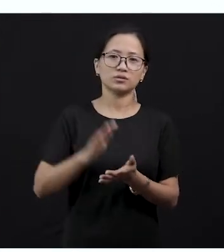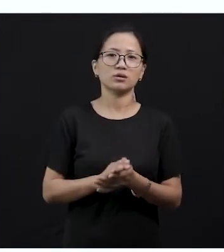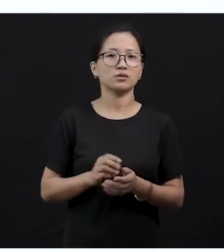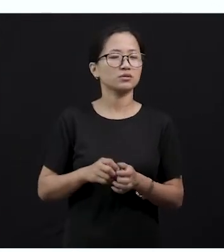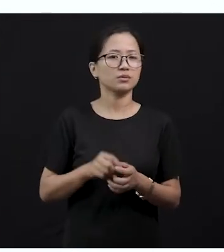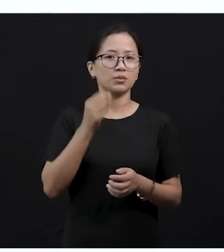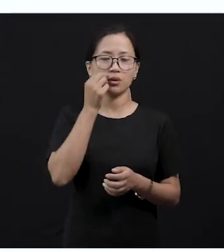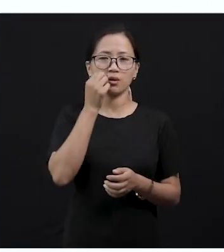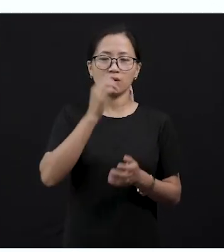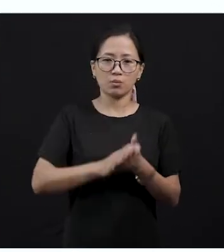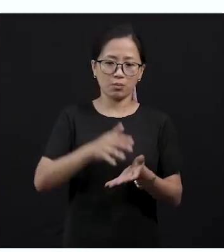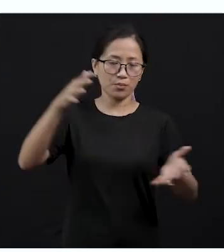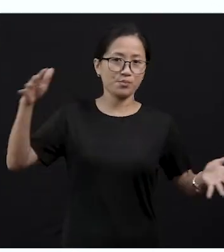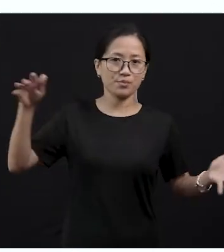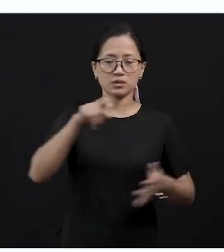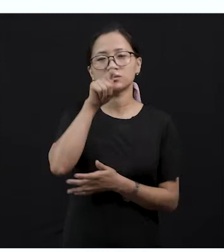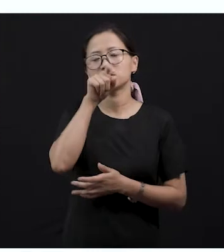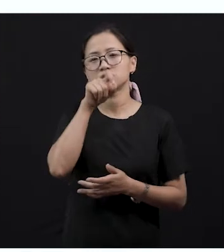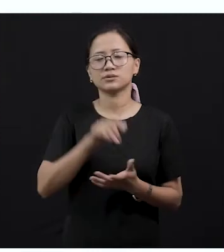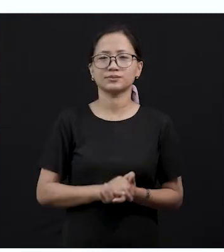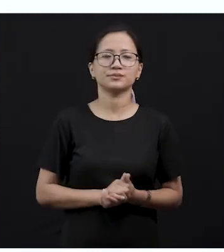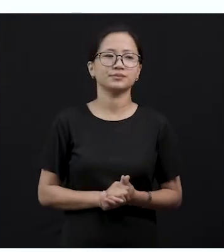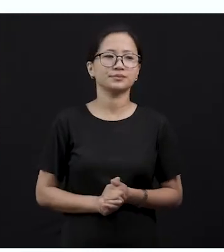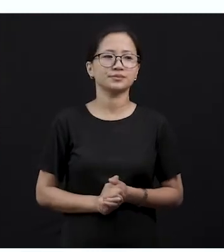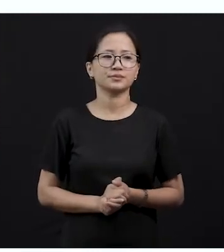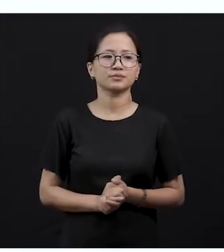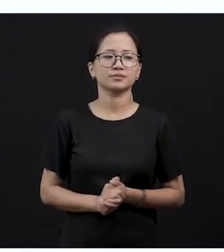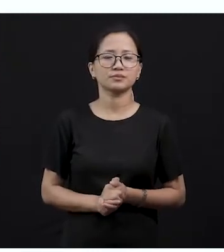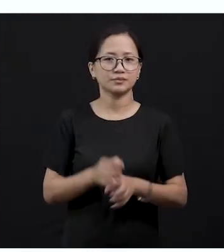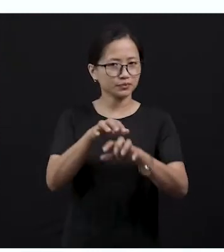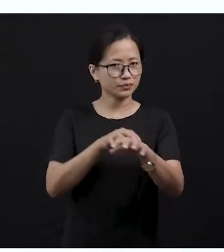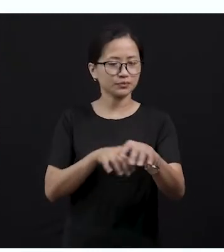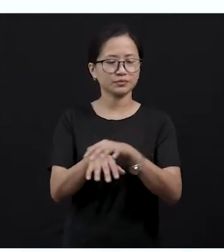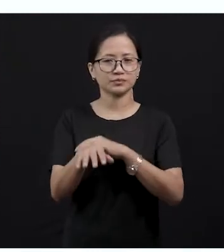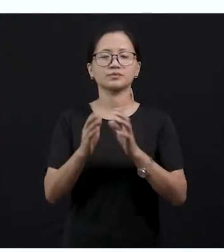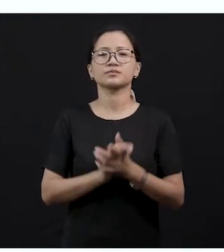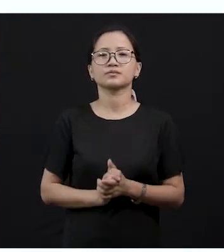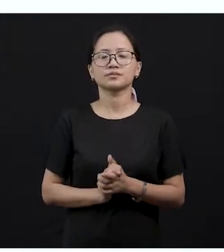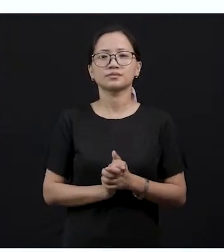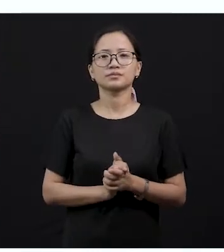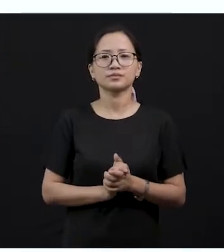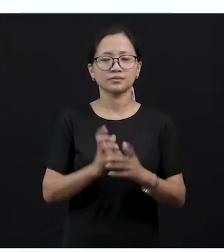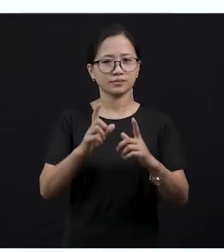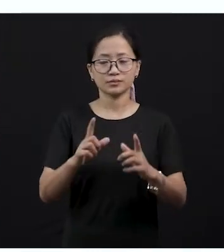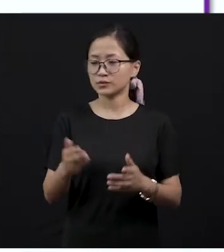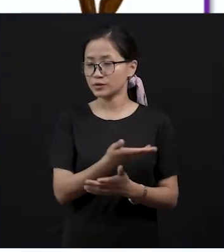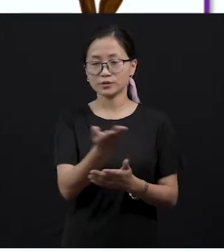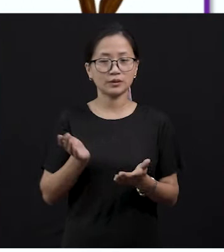rooster, a big hen. So animals also, they